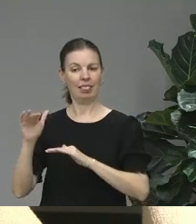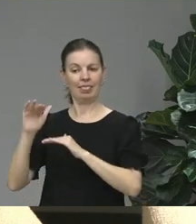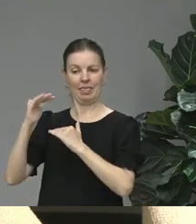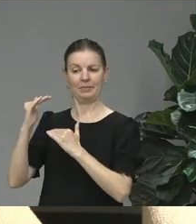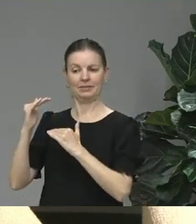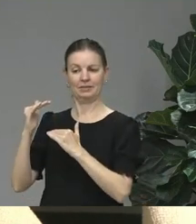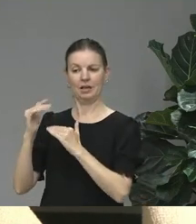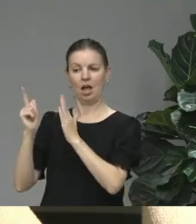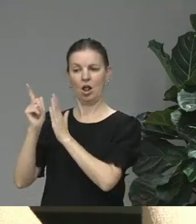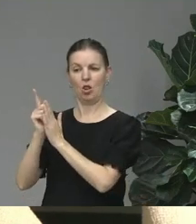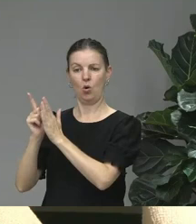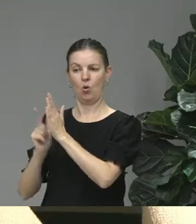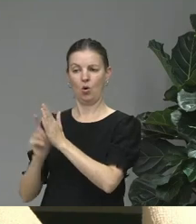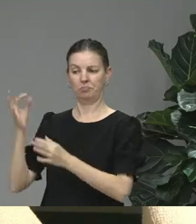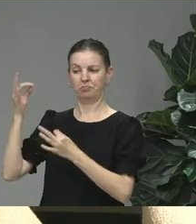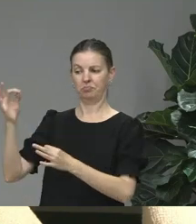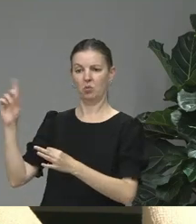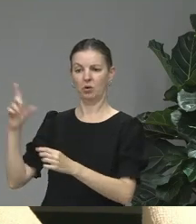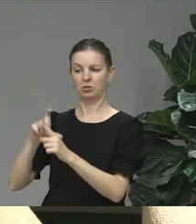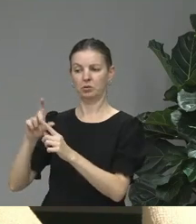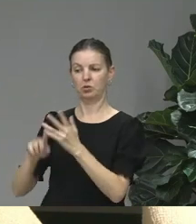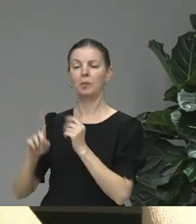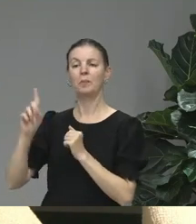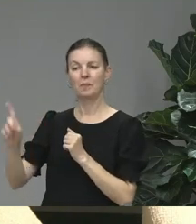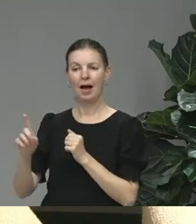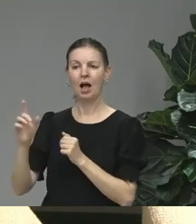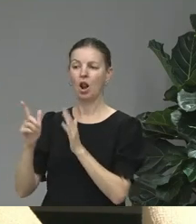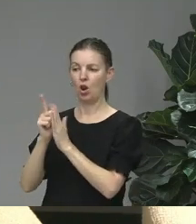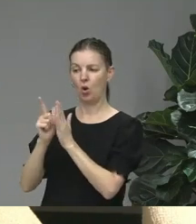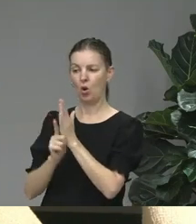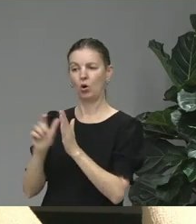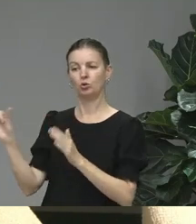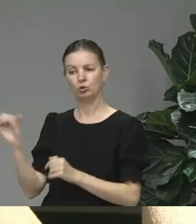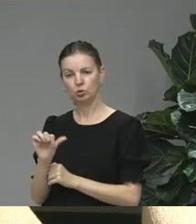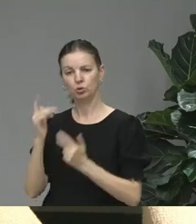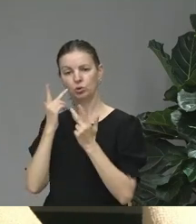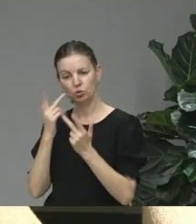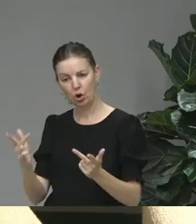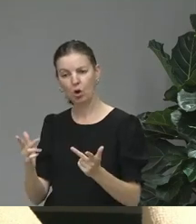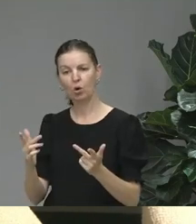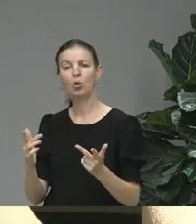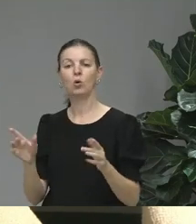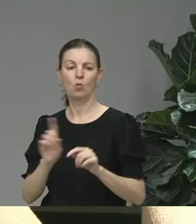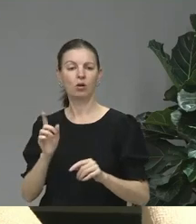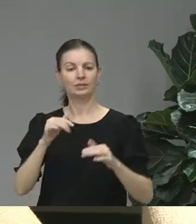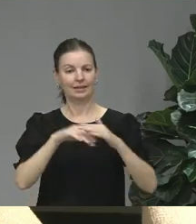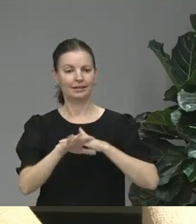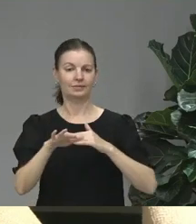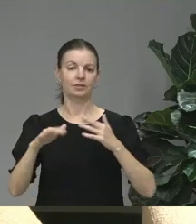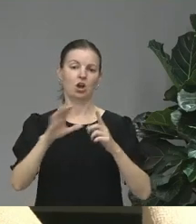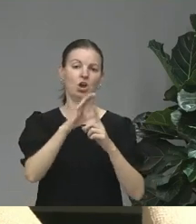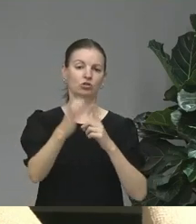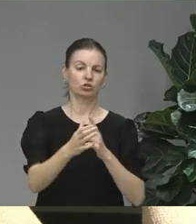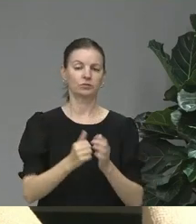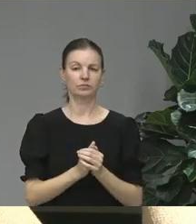is actually going to do, but our laws should also be reflective of where our culture has got to. The value of a law like the